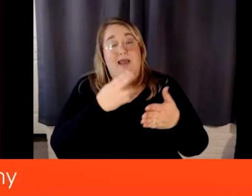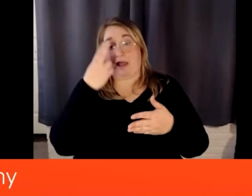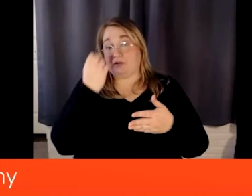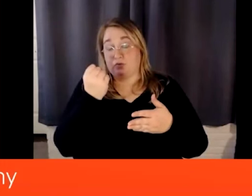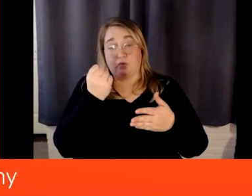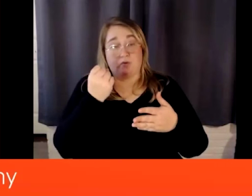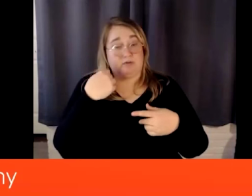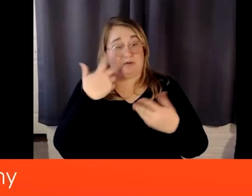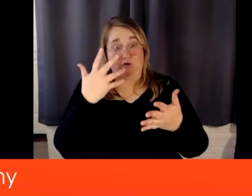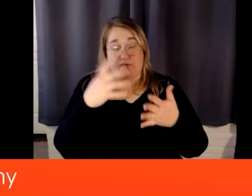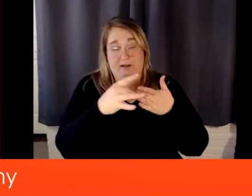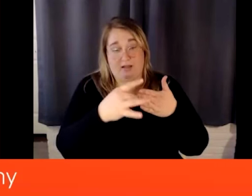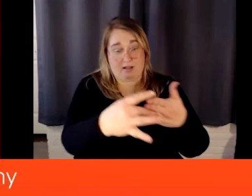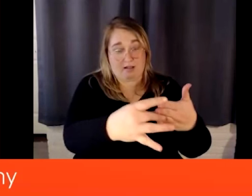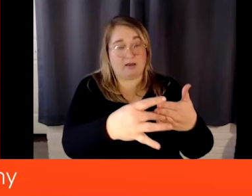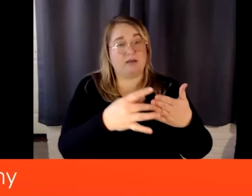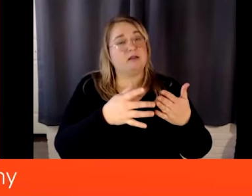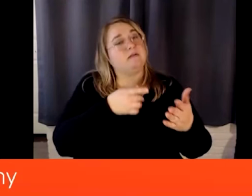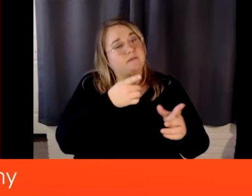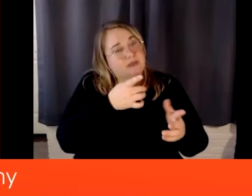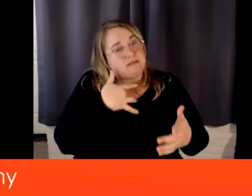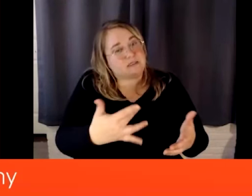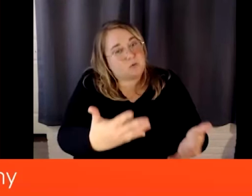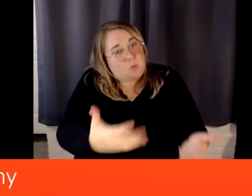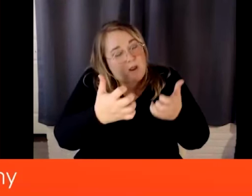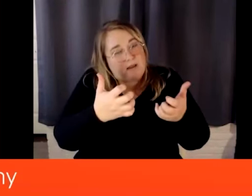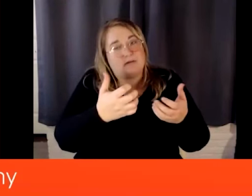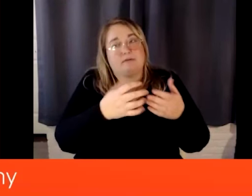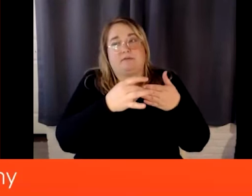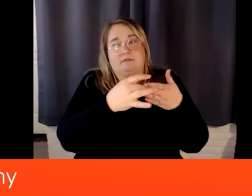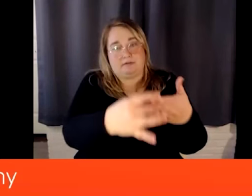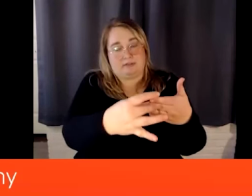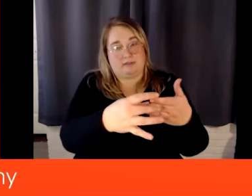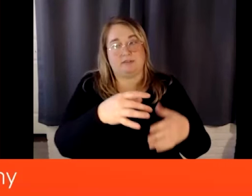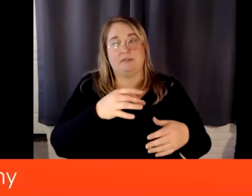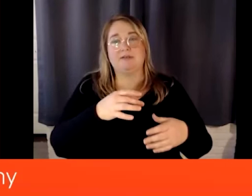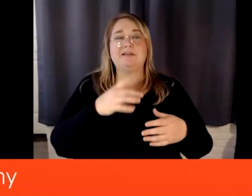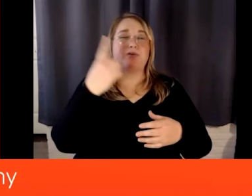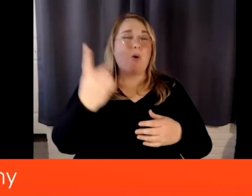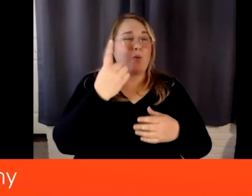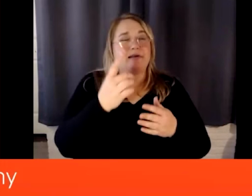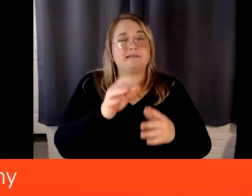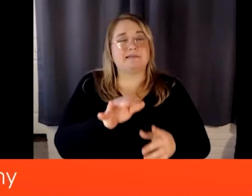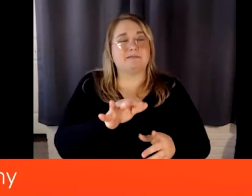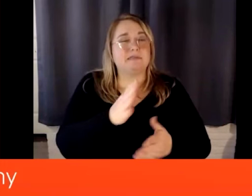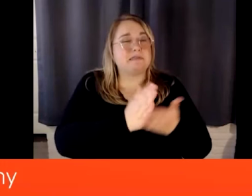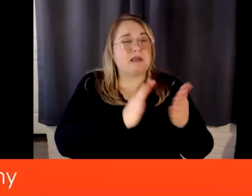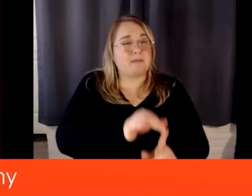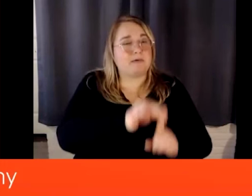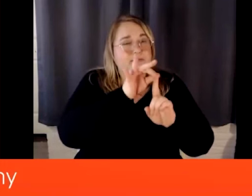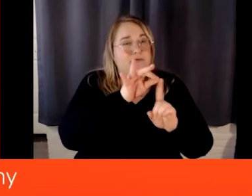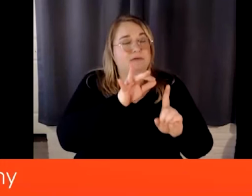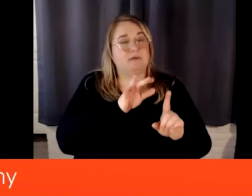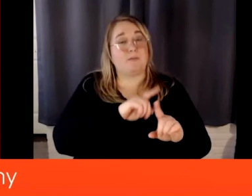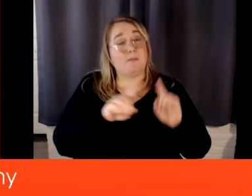to be walked through the process. Now, there are always exceptions, right? But by and large, that's what I've experienced.